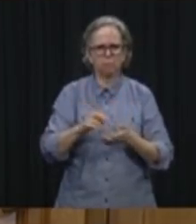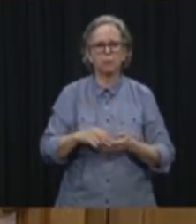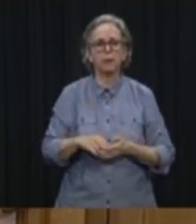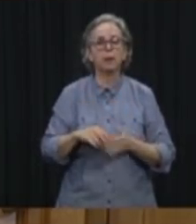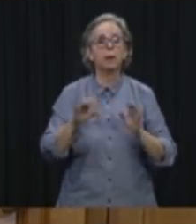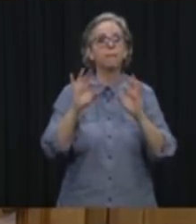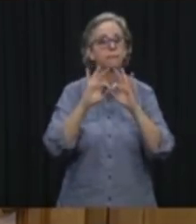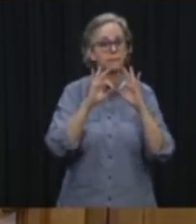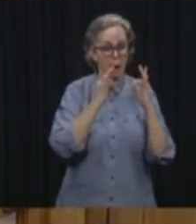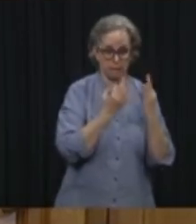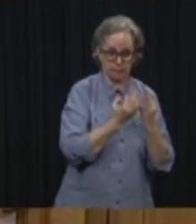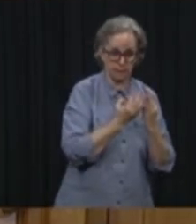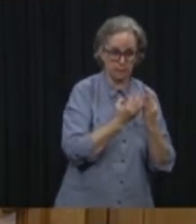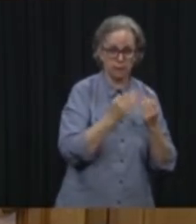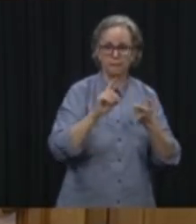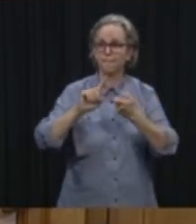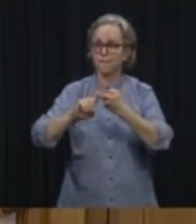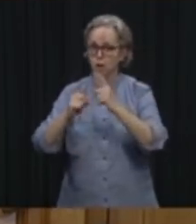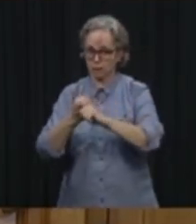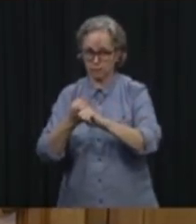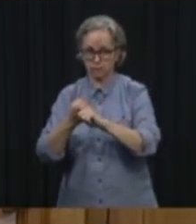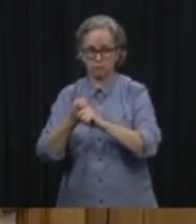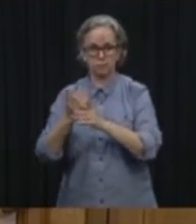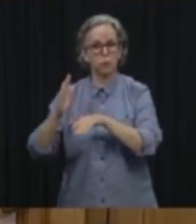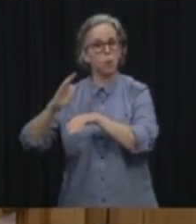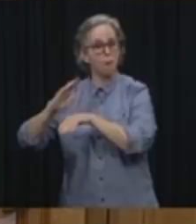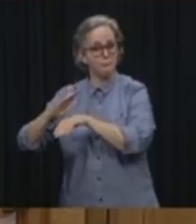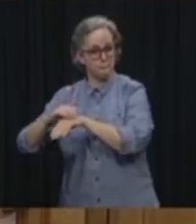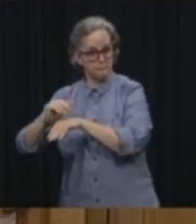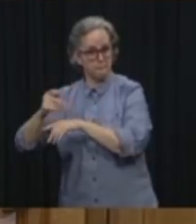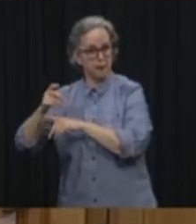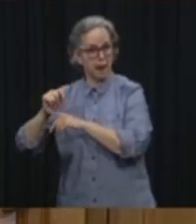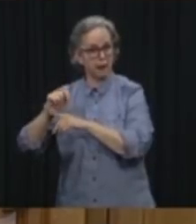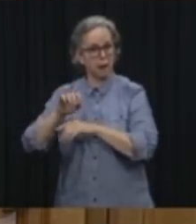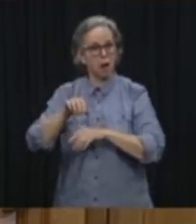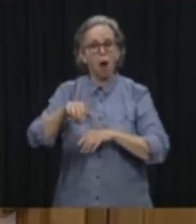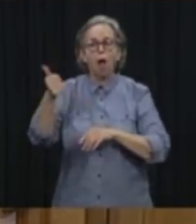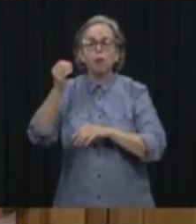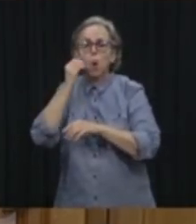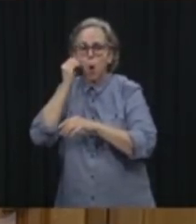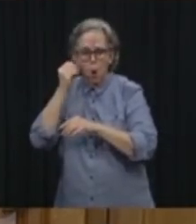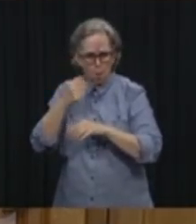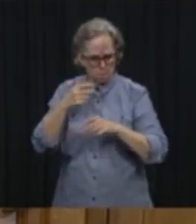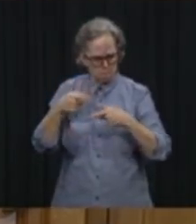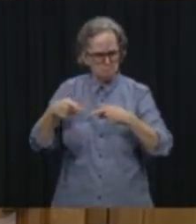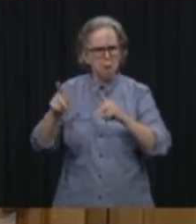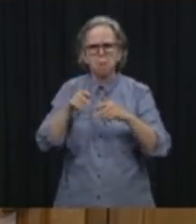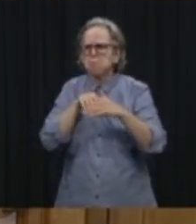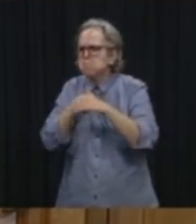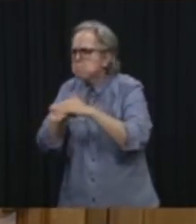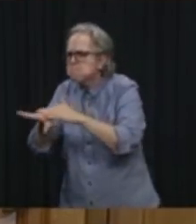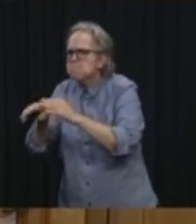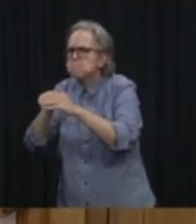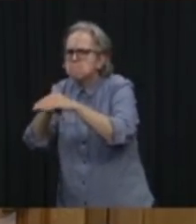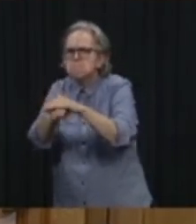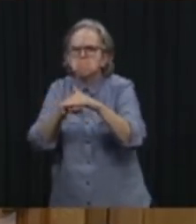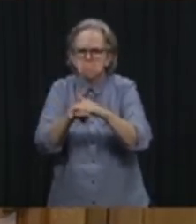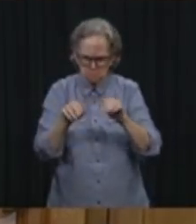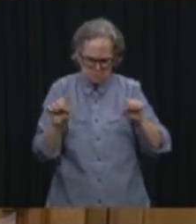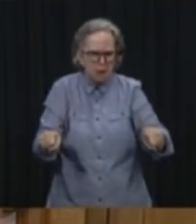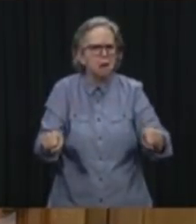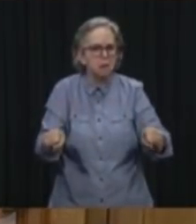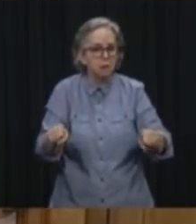another household, and to transport family members, friends, or pets is allowed by this order. This includes attending